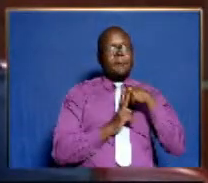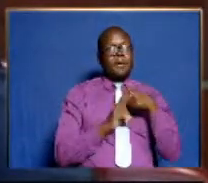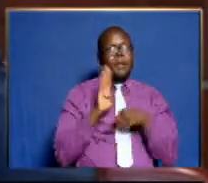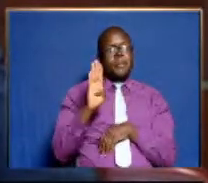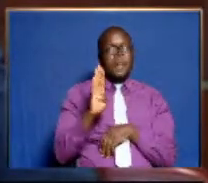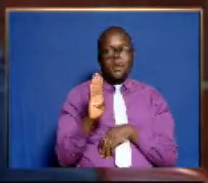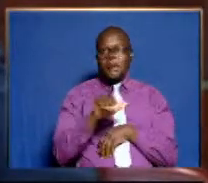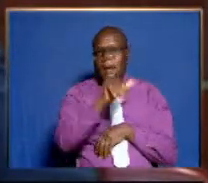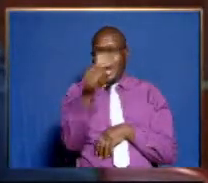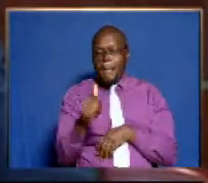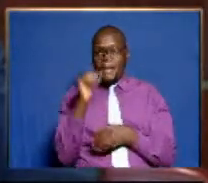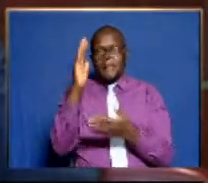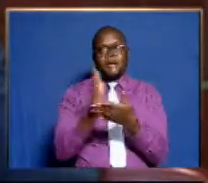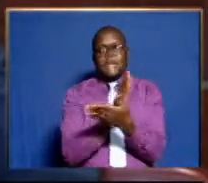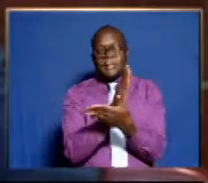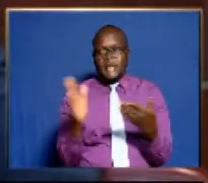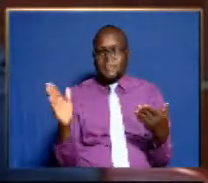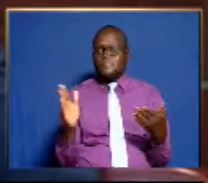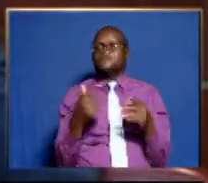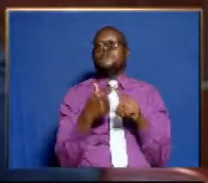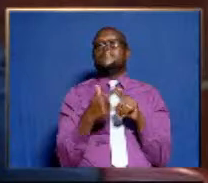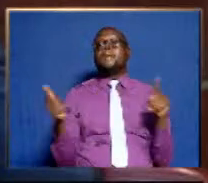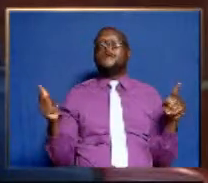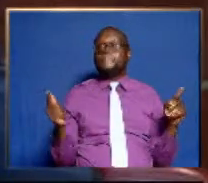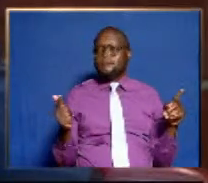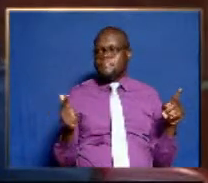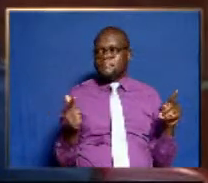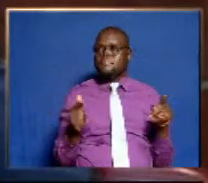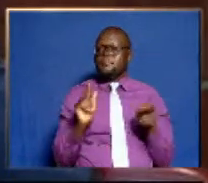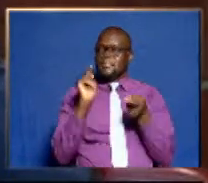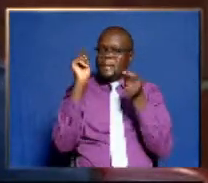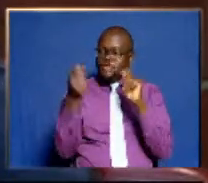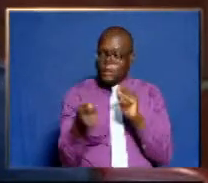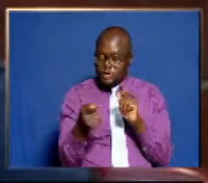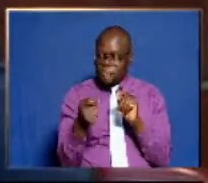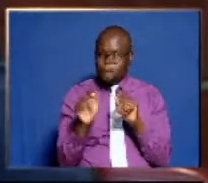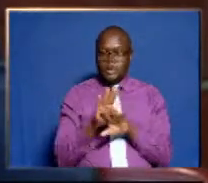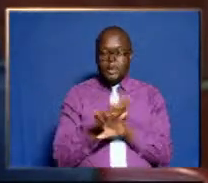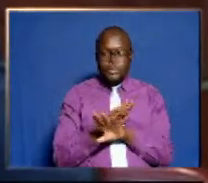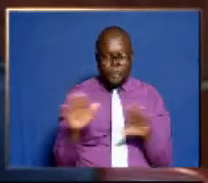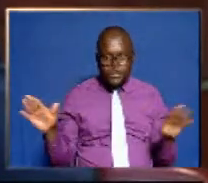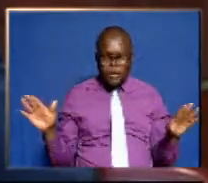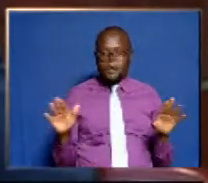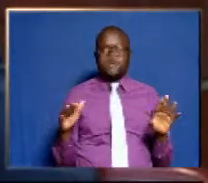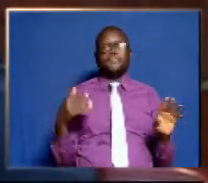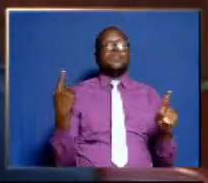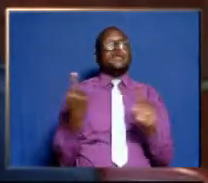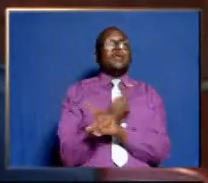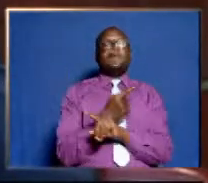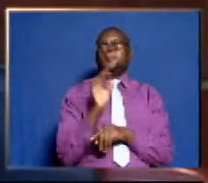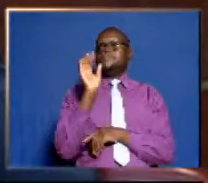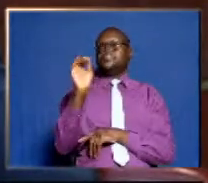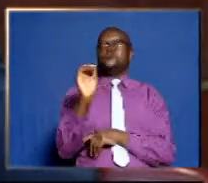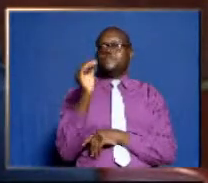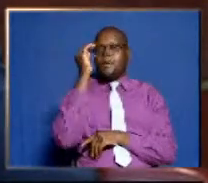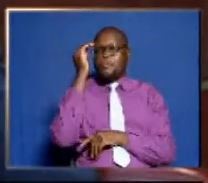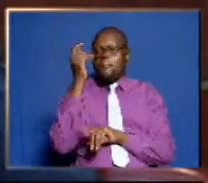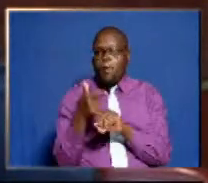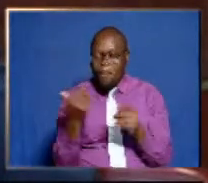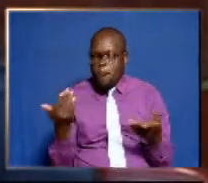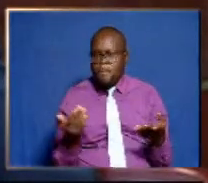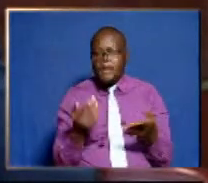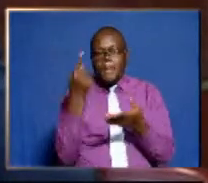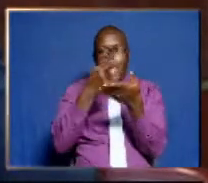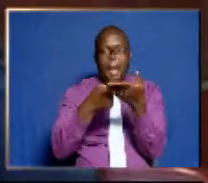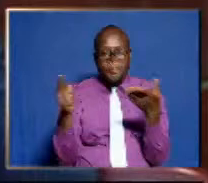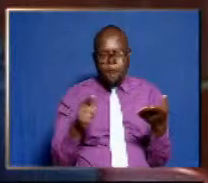most of the other sectors, however, Mr. Speaker, the net changes do not differ significantly from the